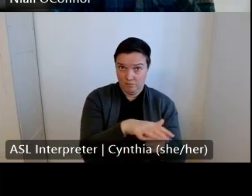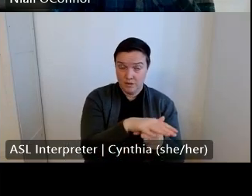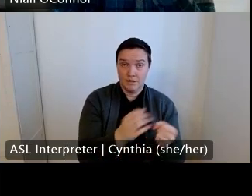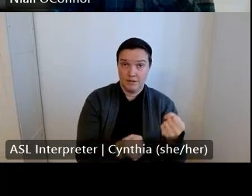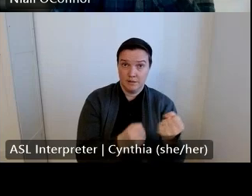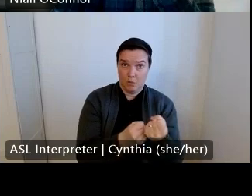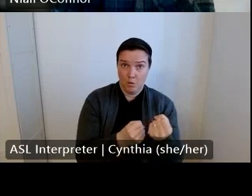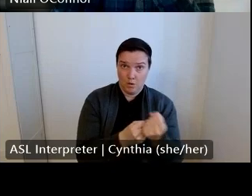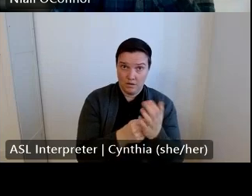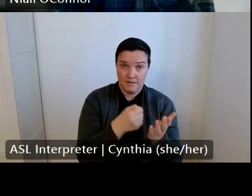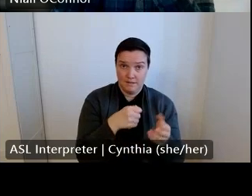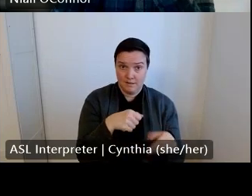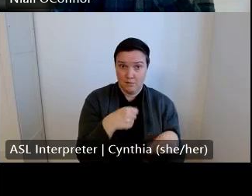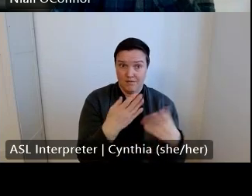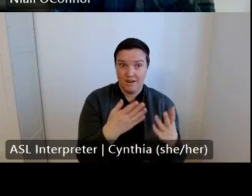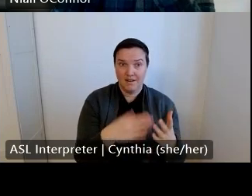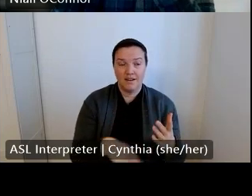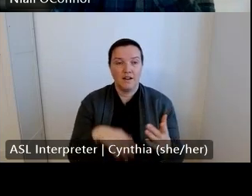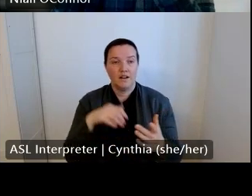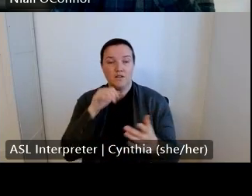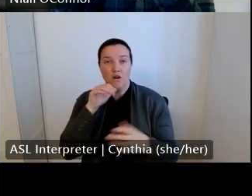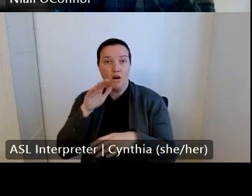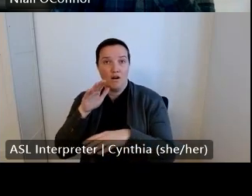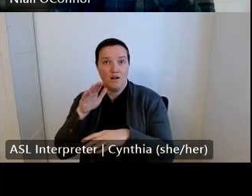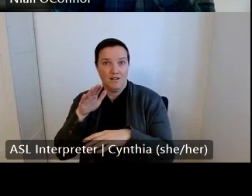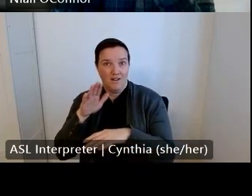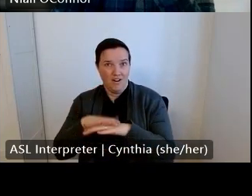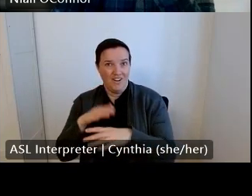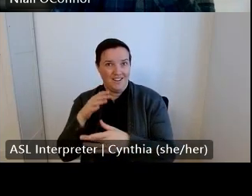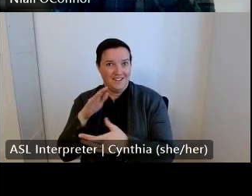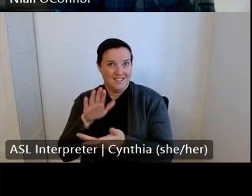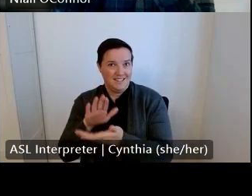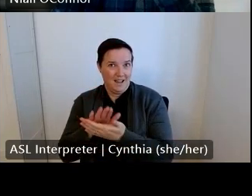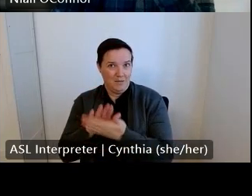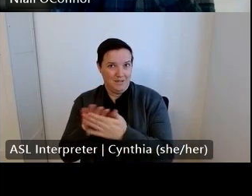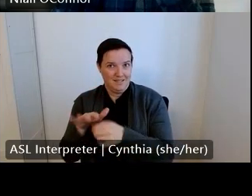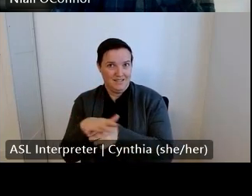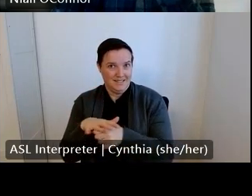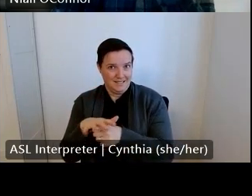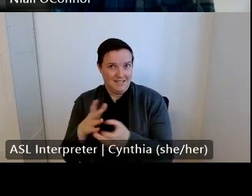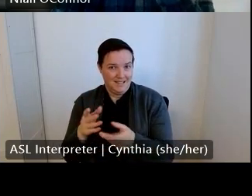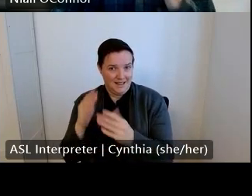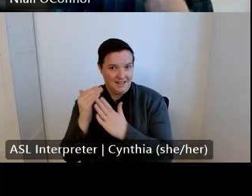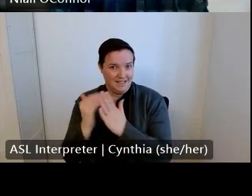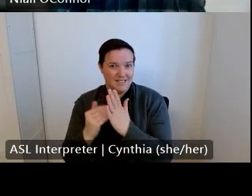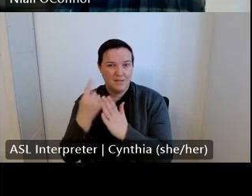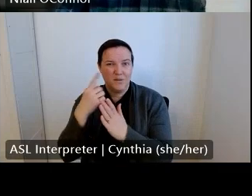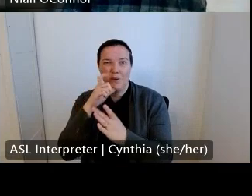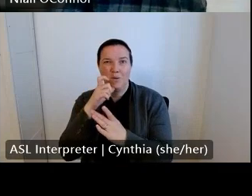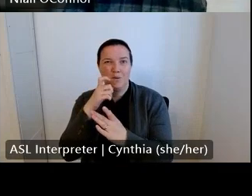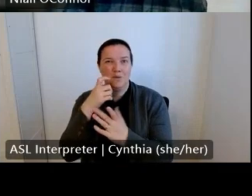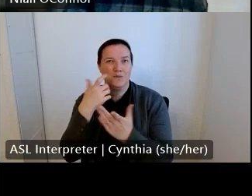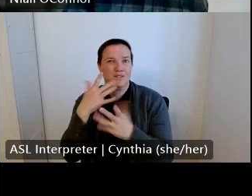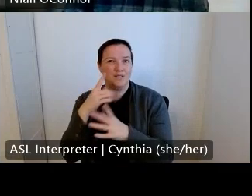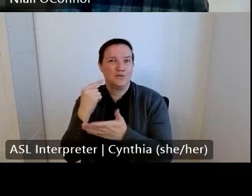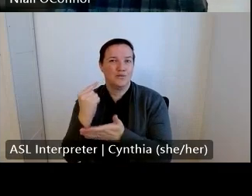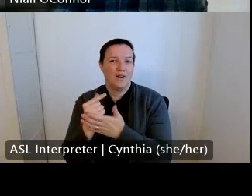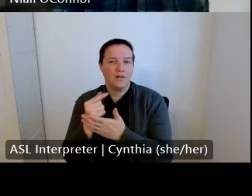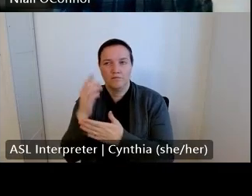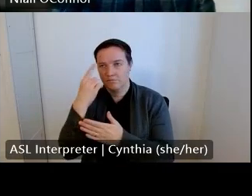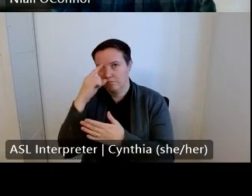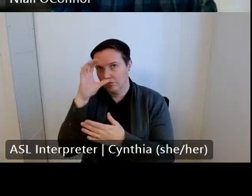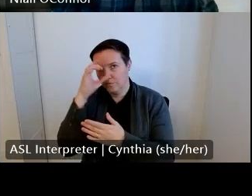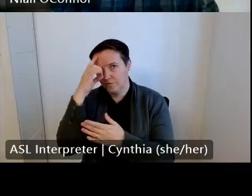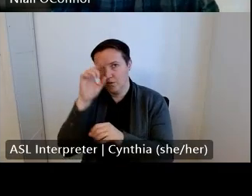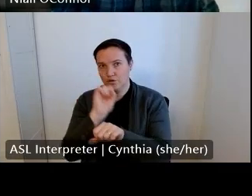have off-campus supports listed for graduates who are looking for